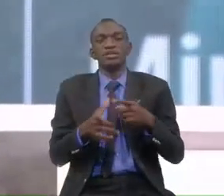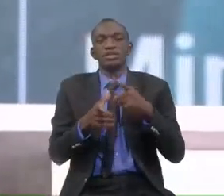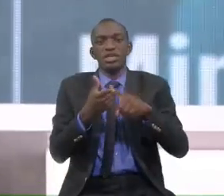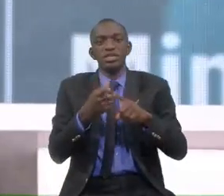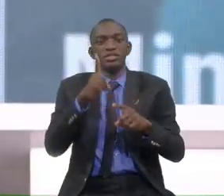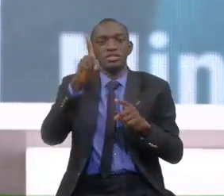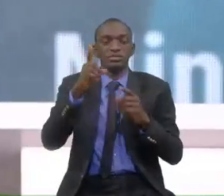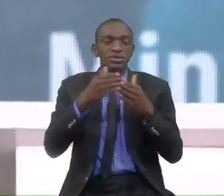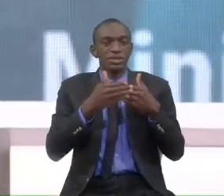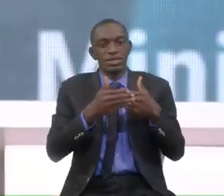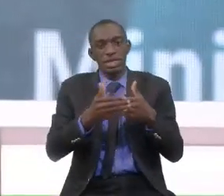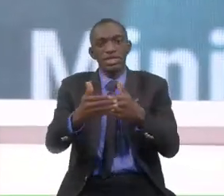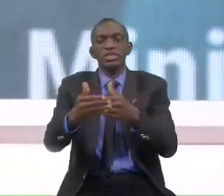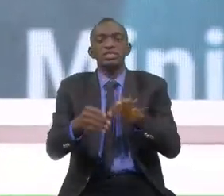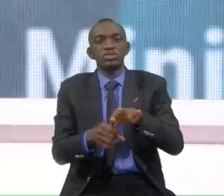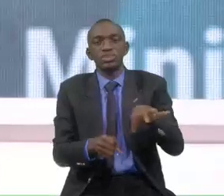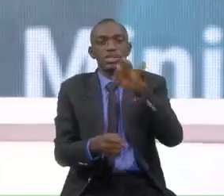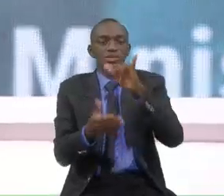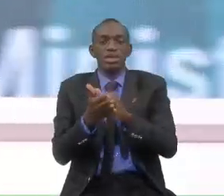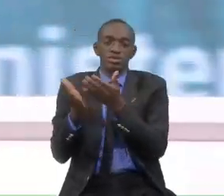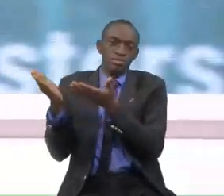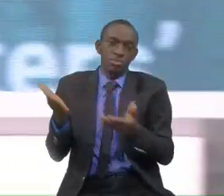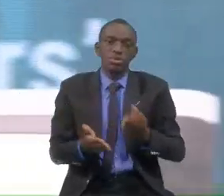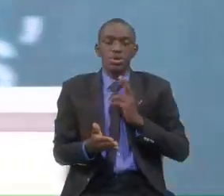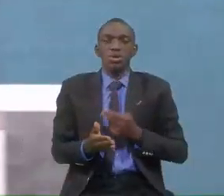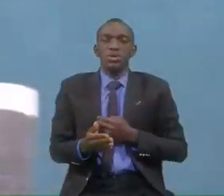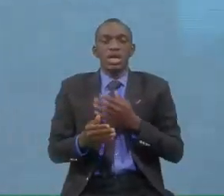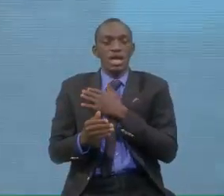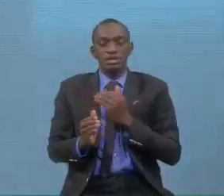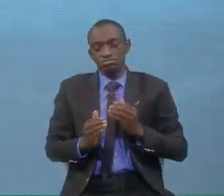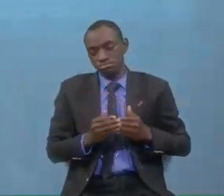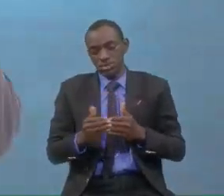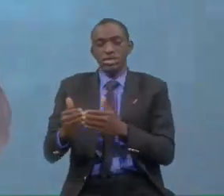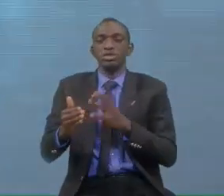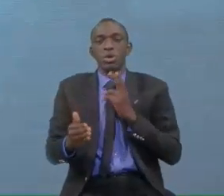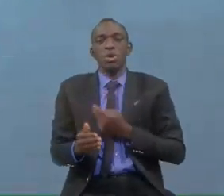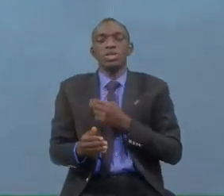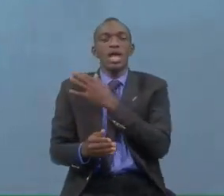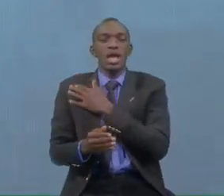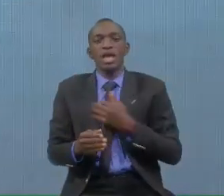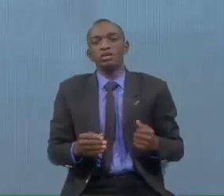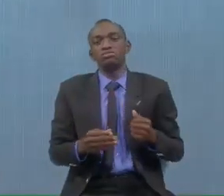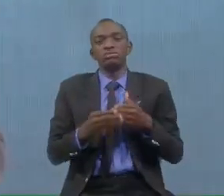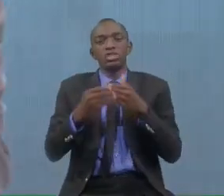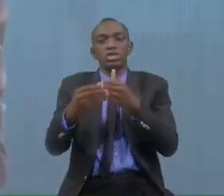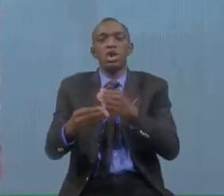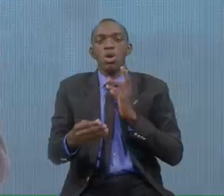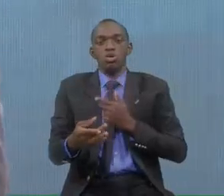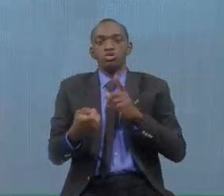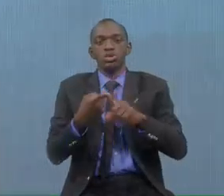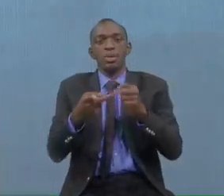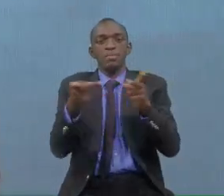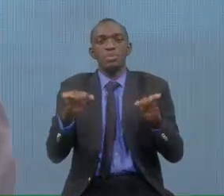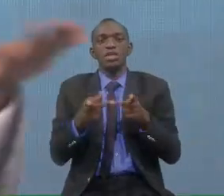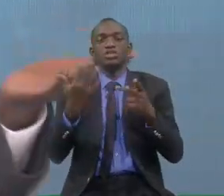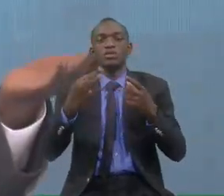Spirit that draws us and drives us and directs us to the place of success. And the